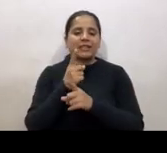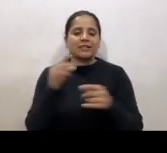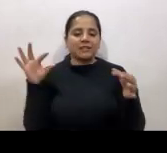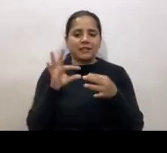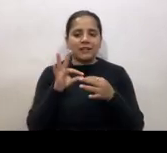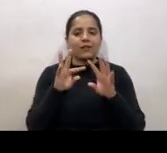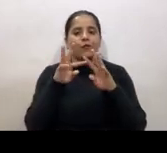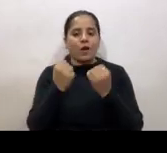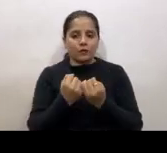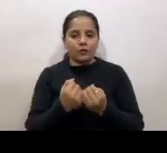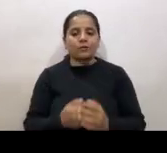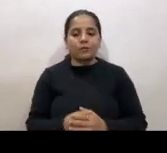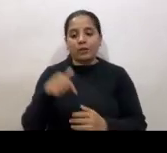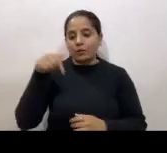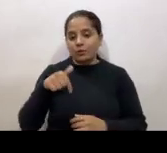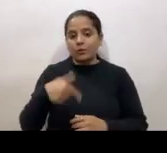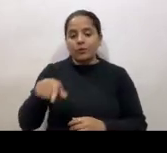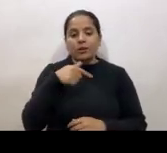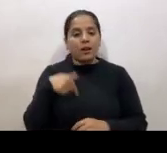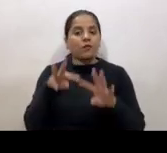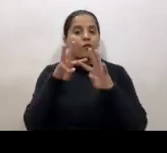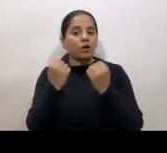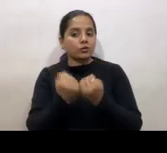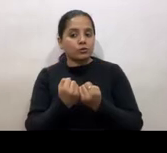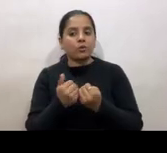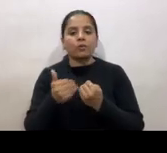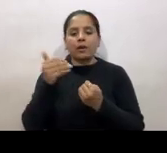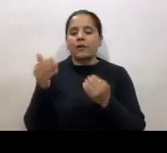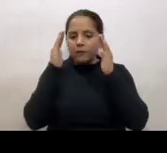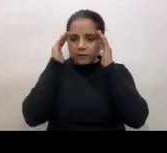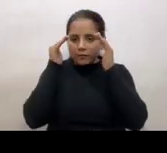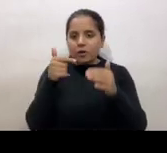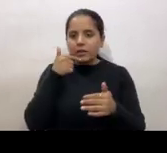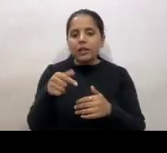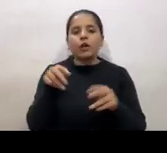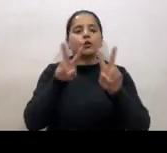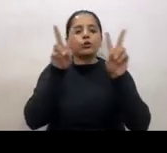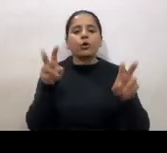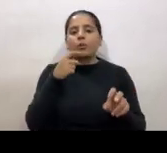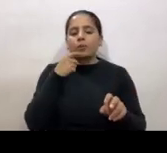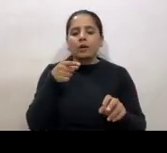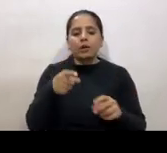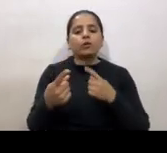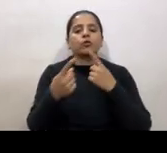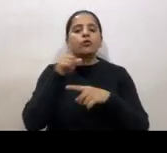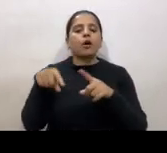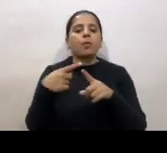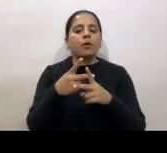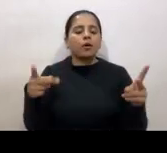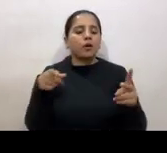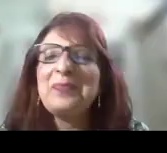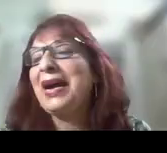workshop. Today, our workshop is going to focus on a topic which is being talked about